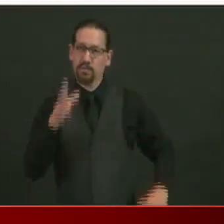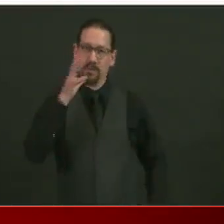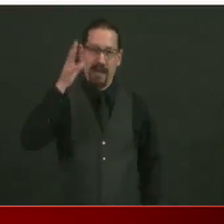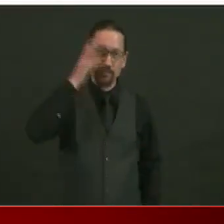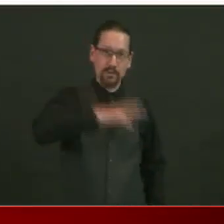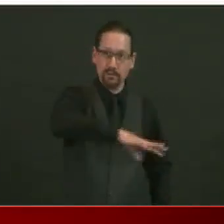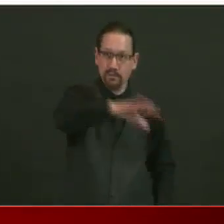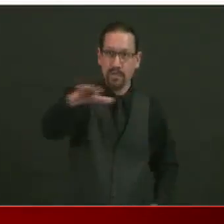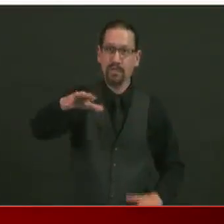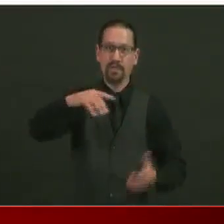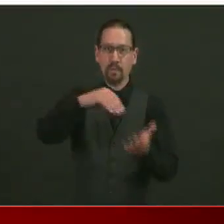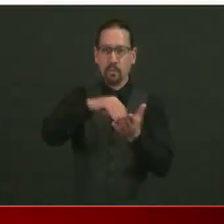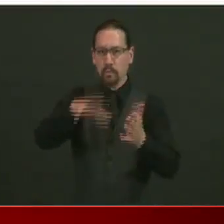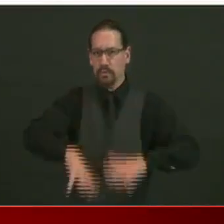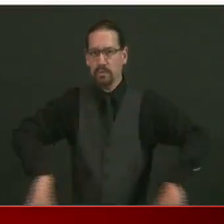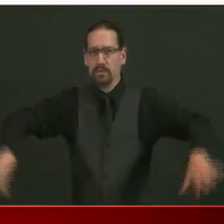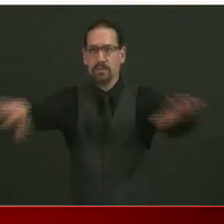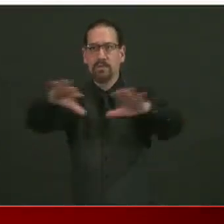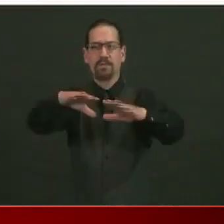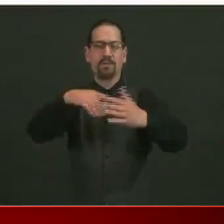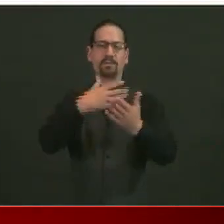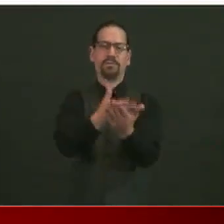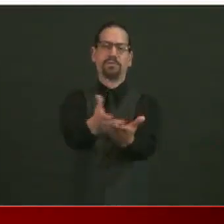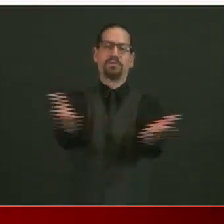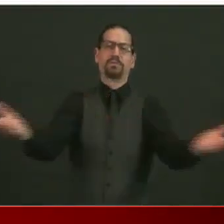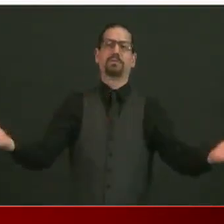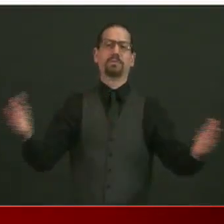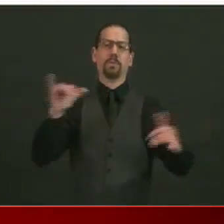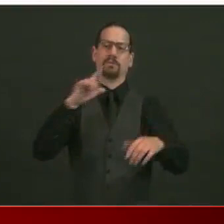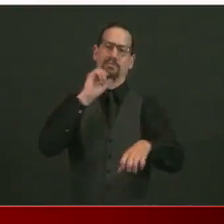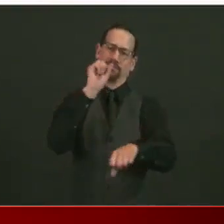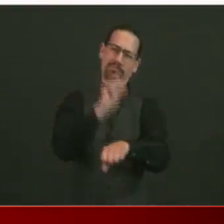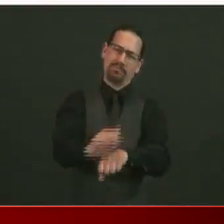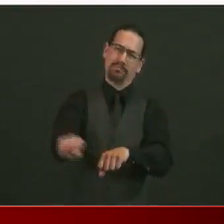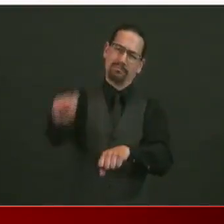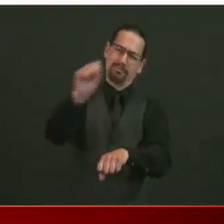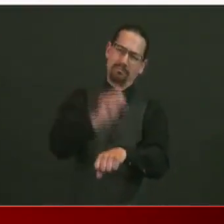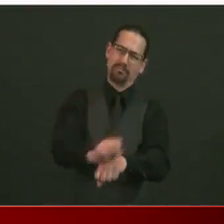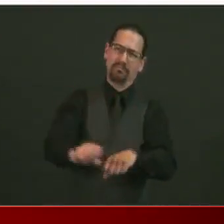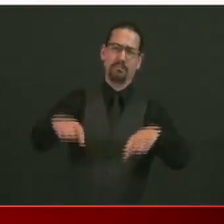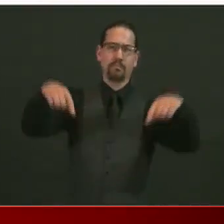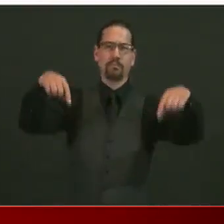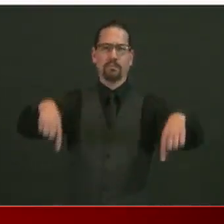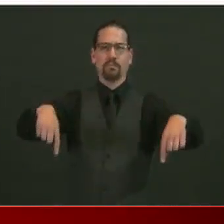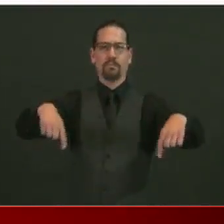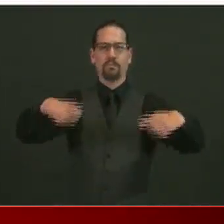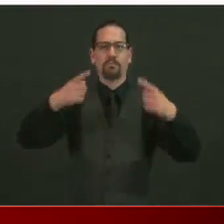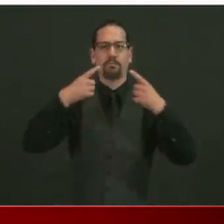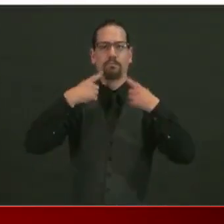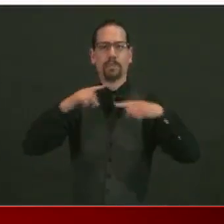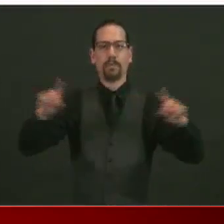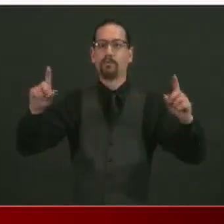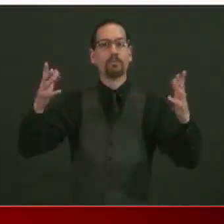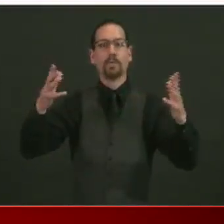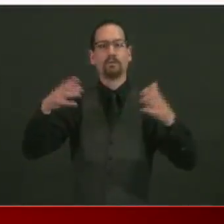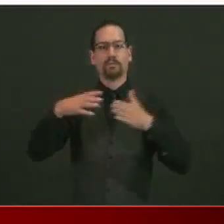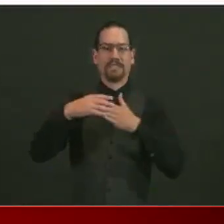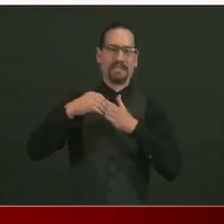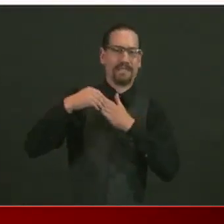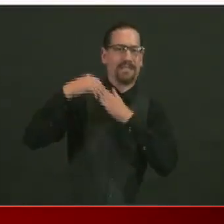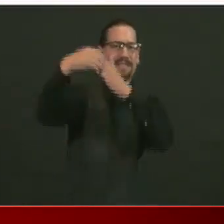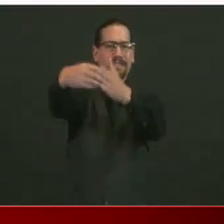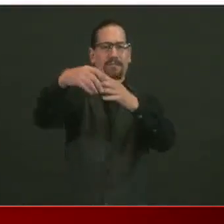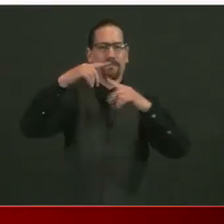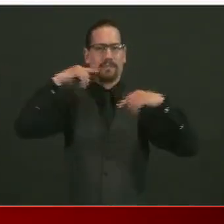work has allowed us to lead. So we will continue to work together as partners as we move forward. So I want to thank